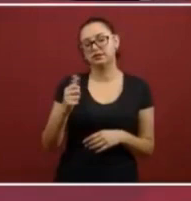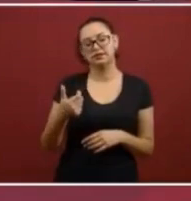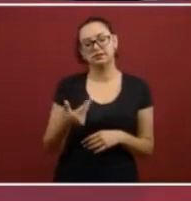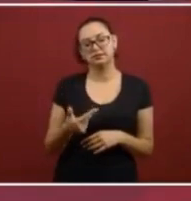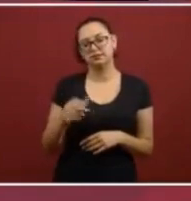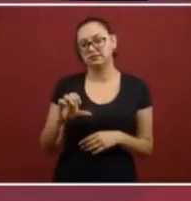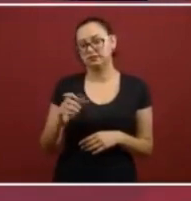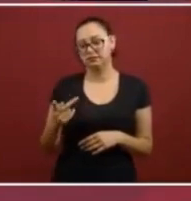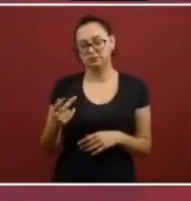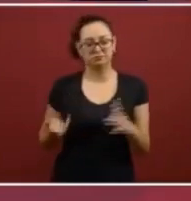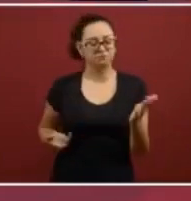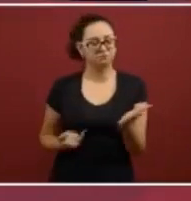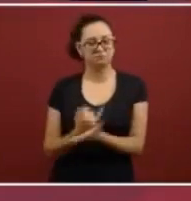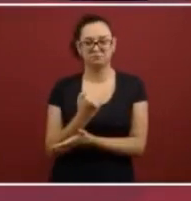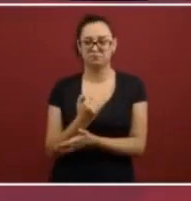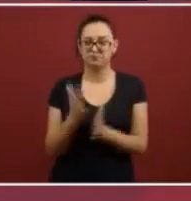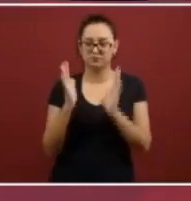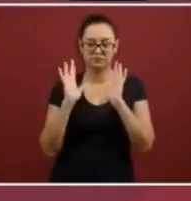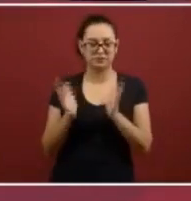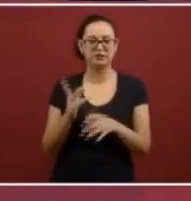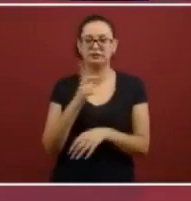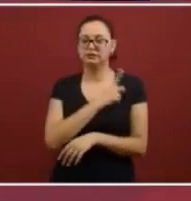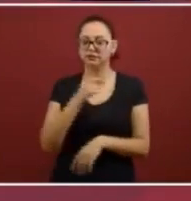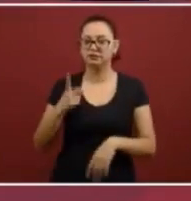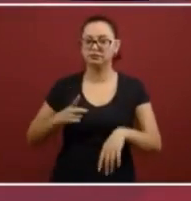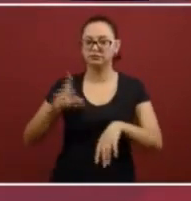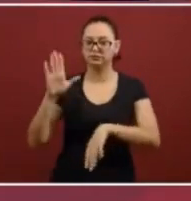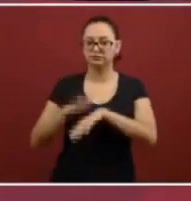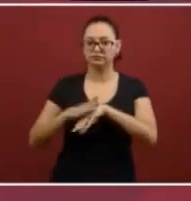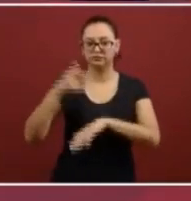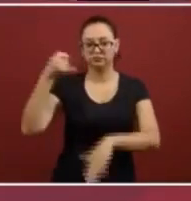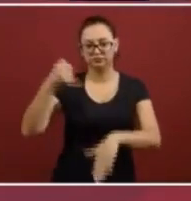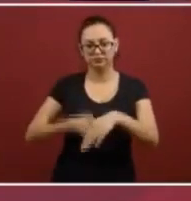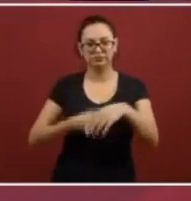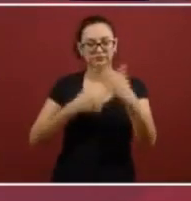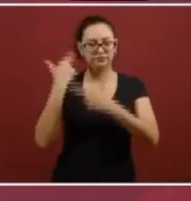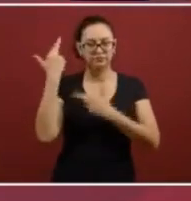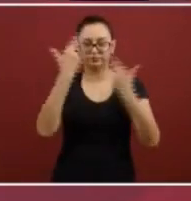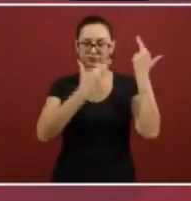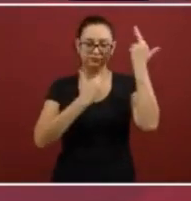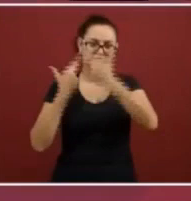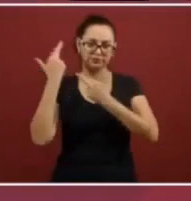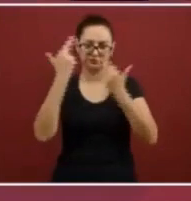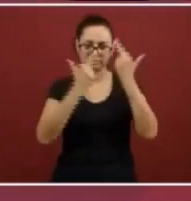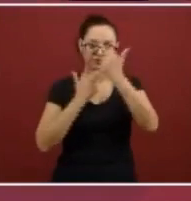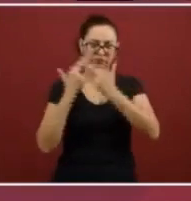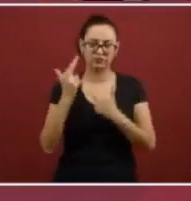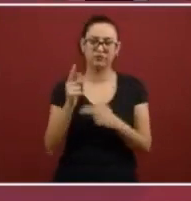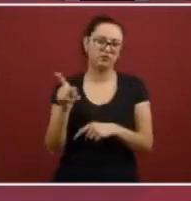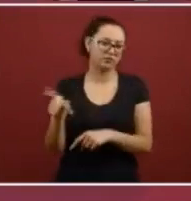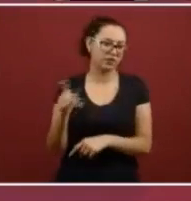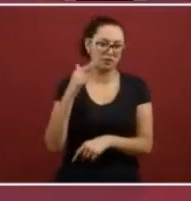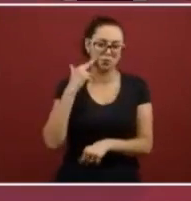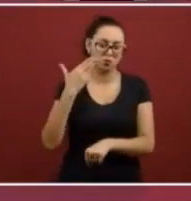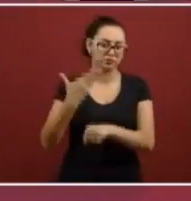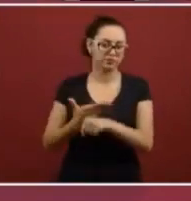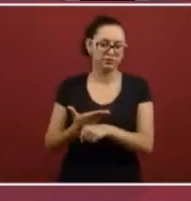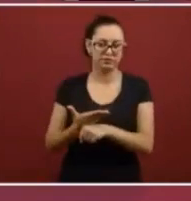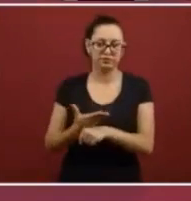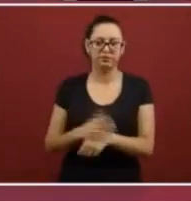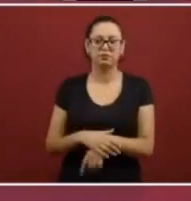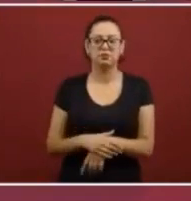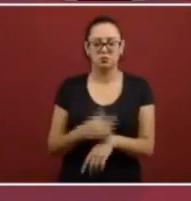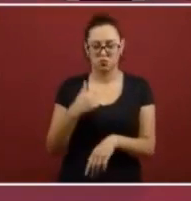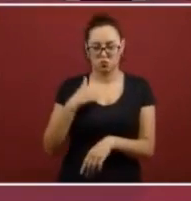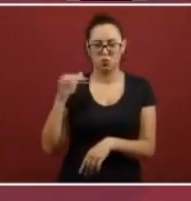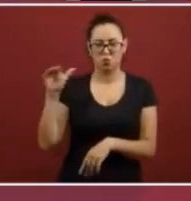que So Hacienda yesterday, analizarlo bien. uh, Este es un asunto que lo está viendo Hacienda. so Voy a Hacienda, pedir